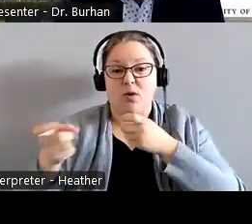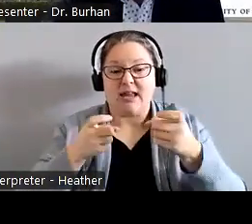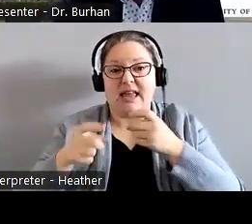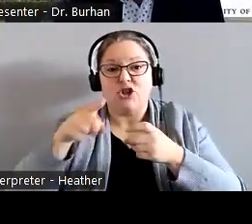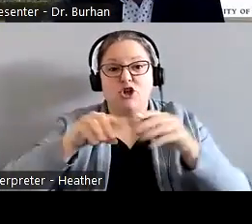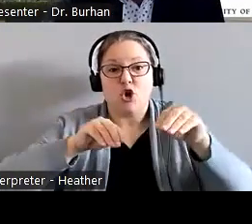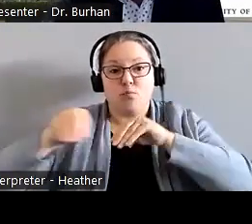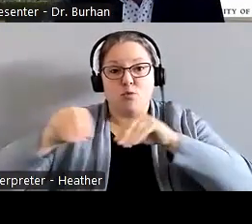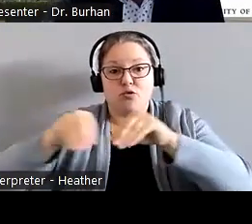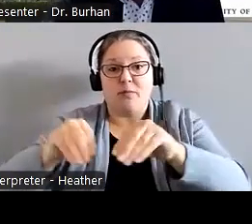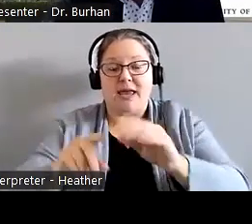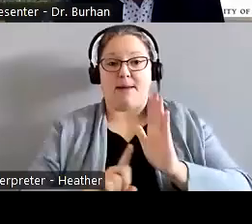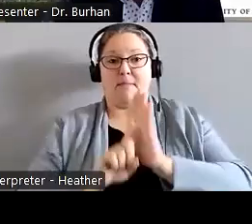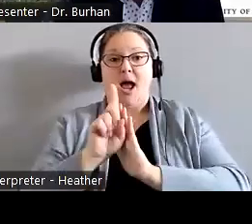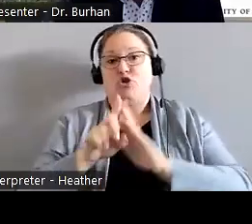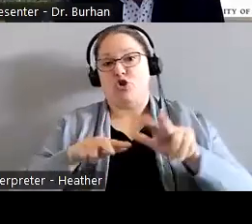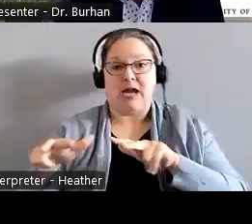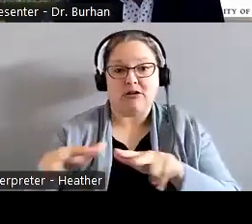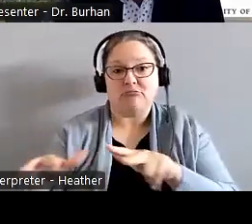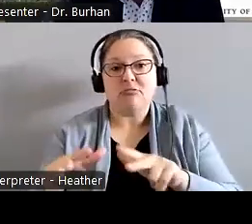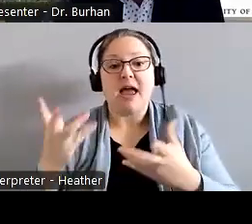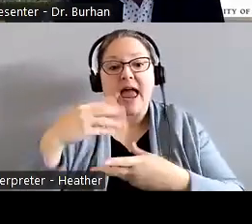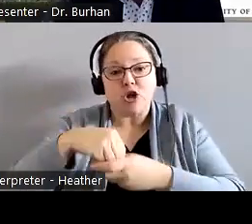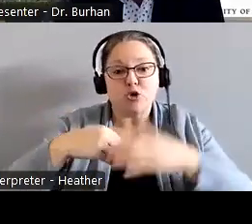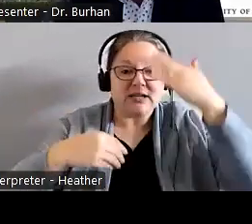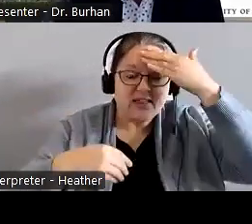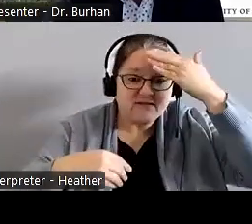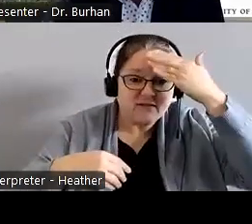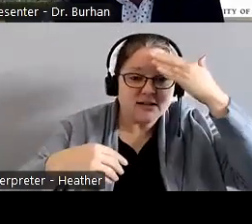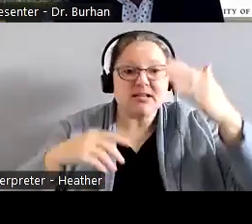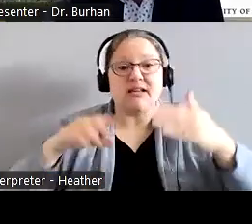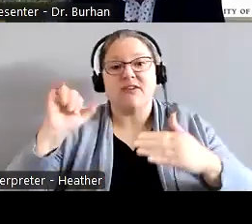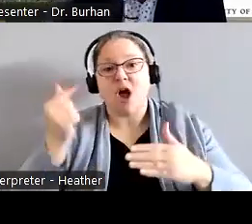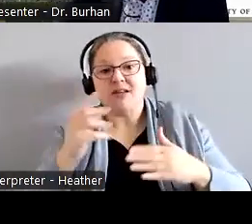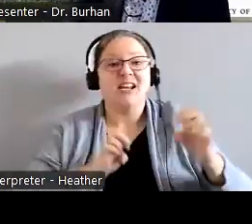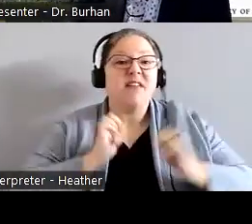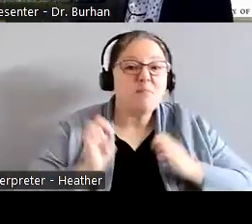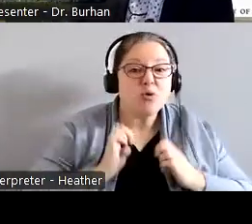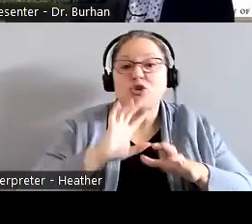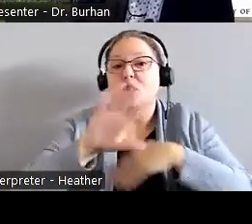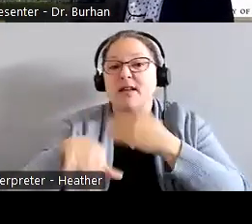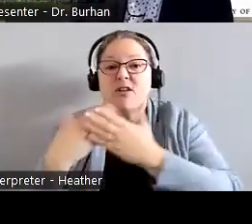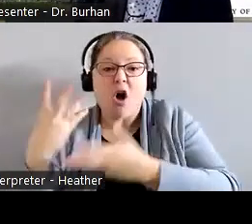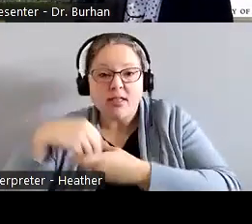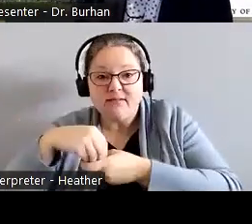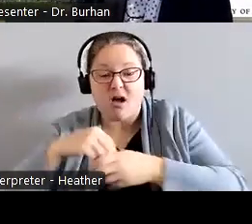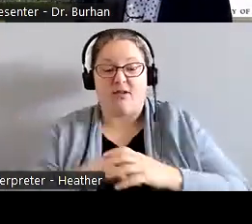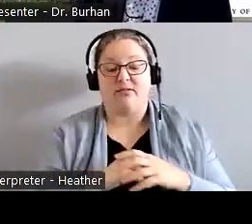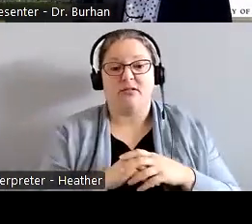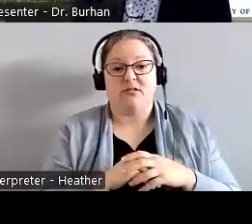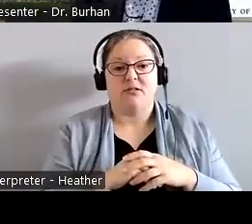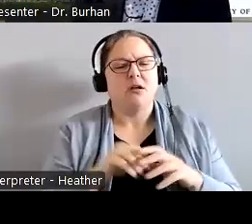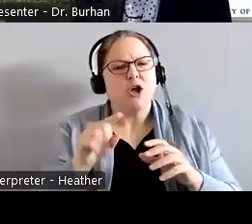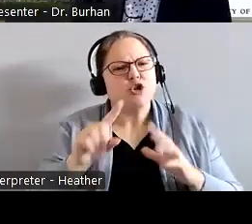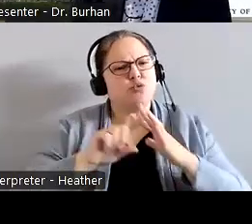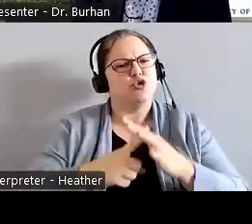movement and posture, including prefrontal areas and cognitive centers and emotional centers as well. So, you start seeing